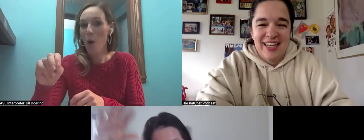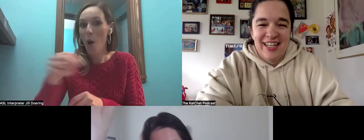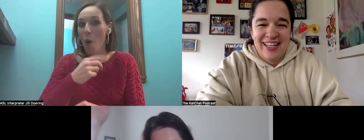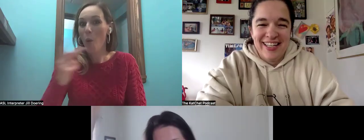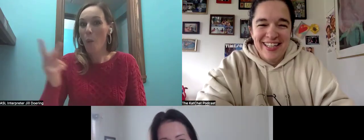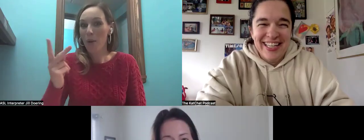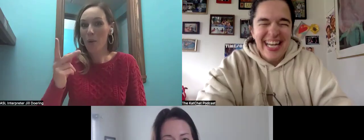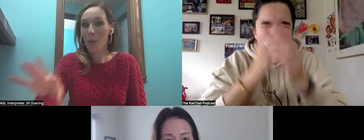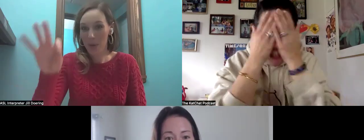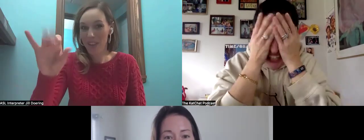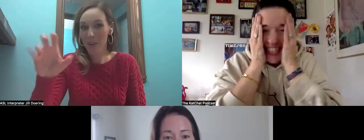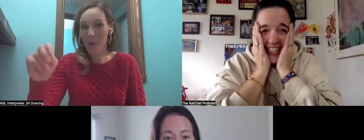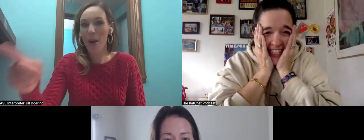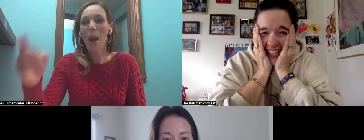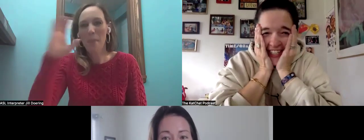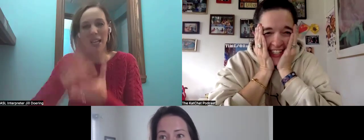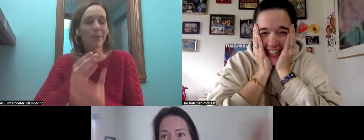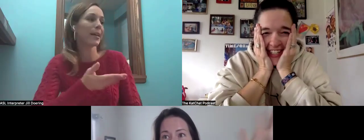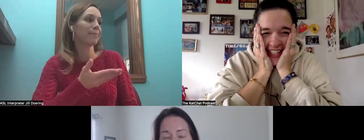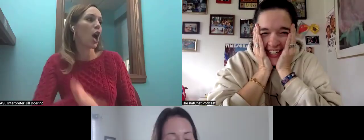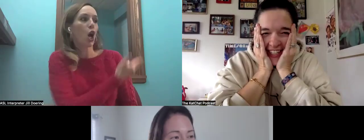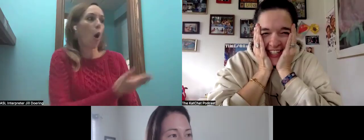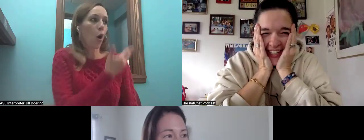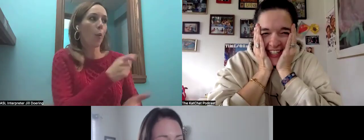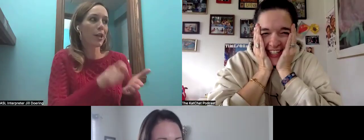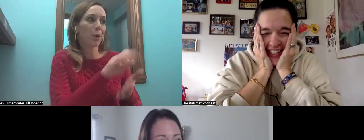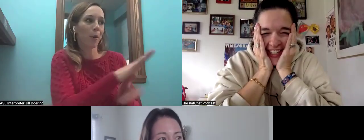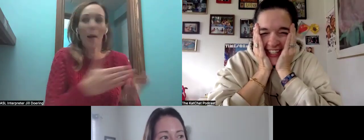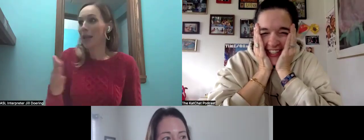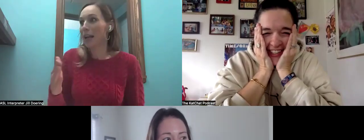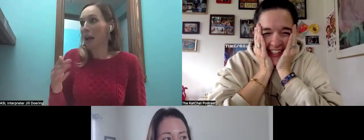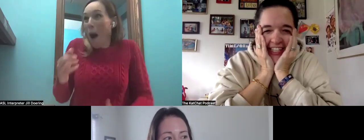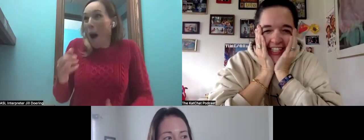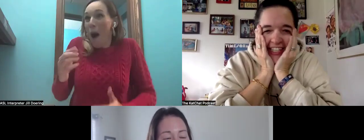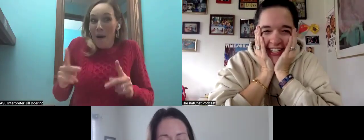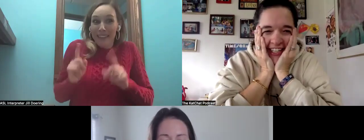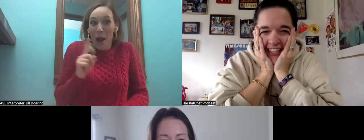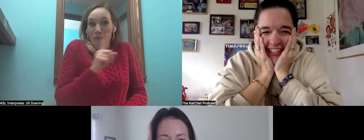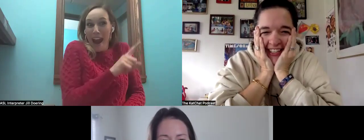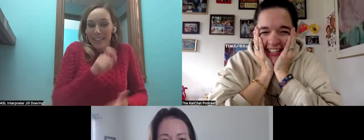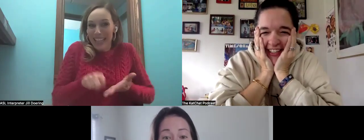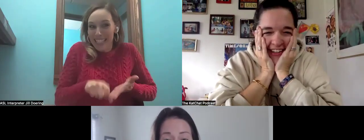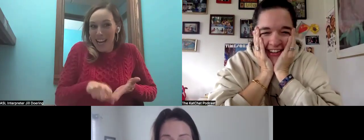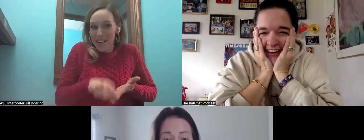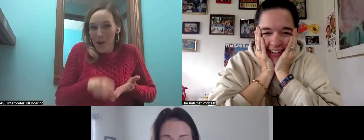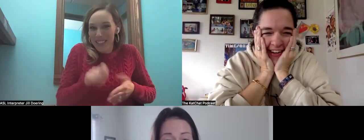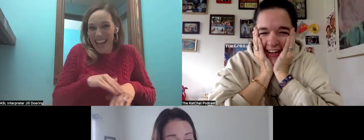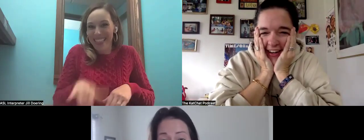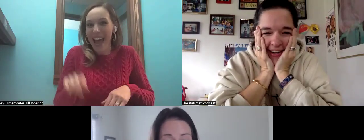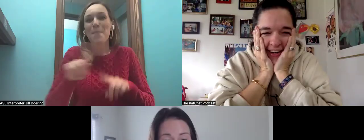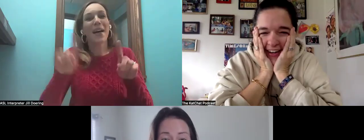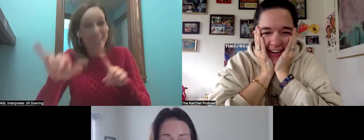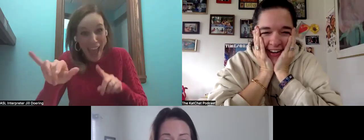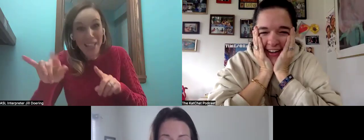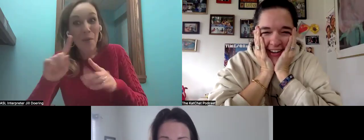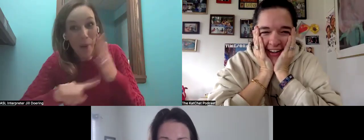"Go, I know you've got a book on your coming out of you." And I'm like, "Okay." So I ran to go take notes, but that's what